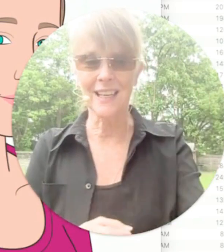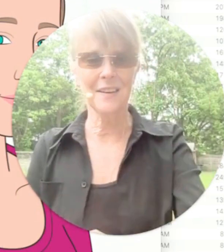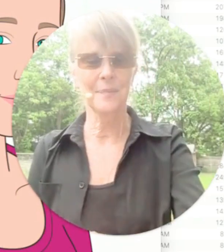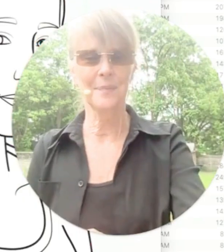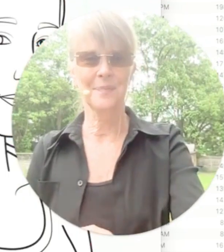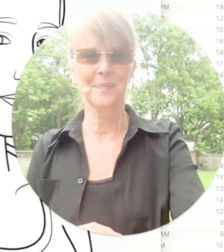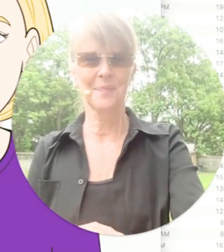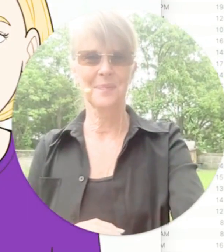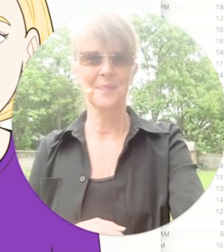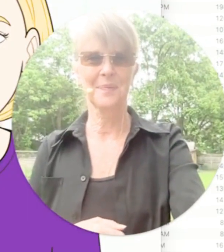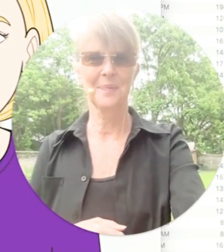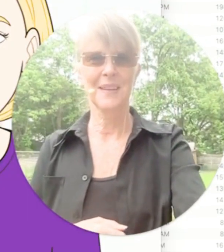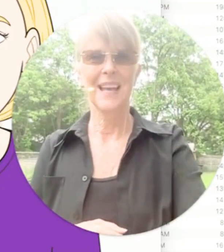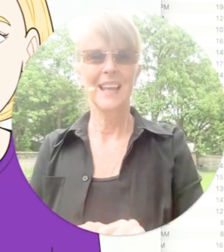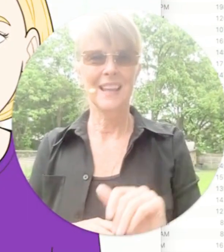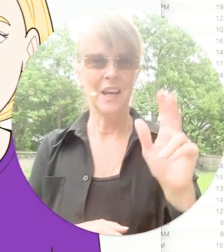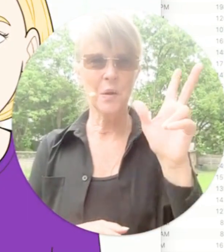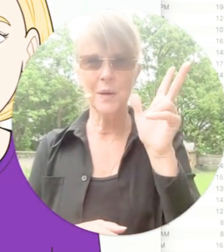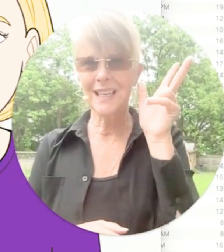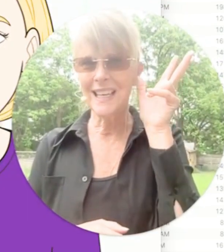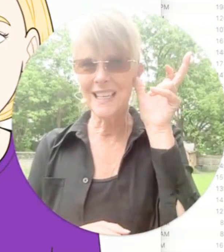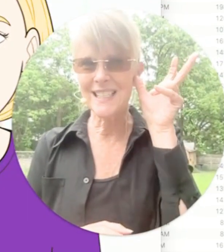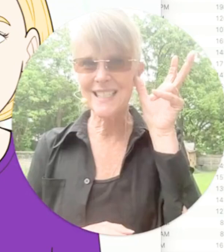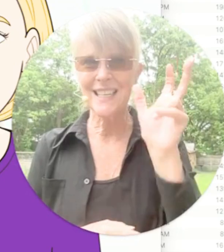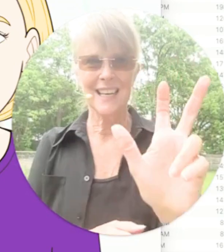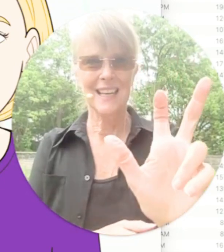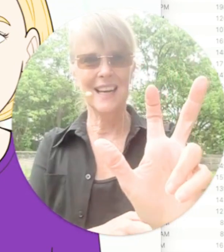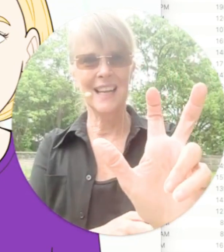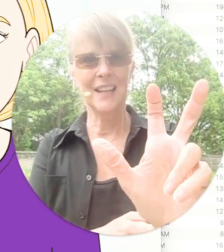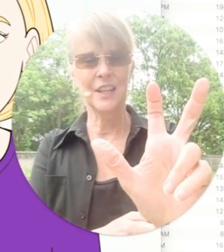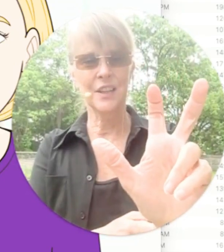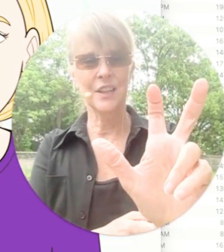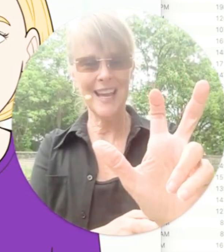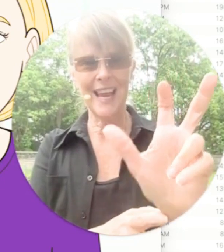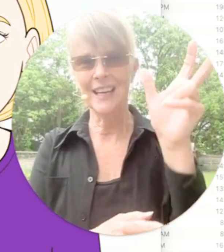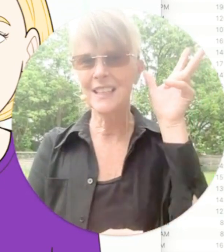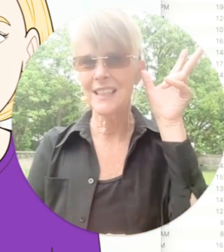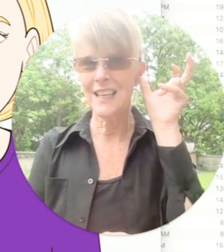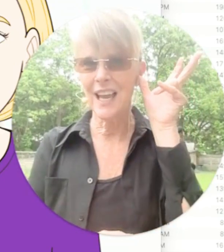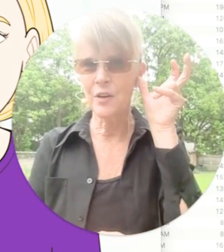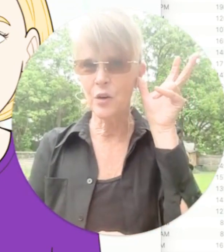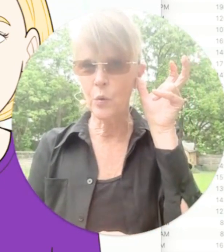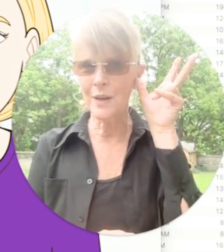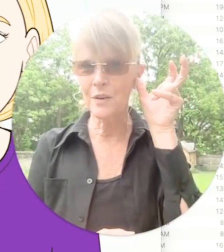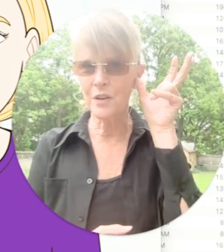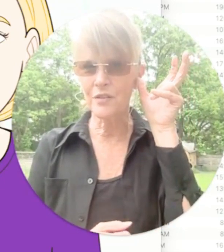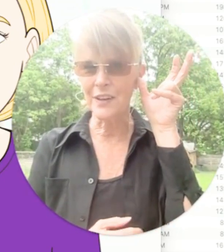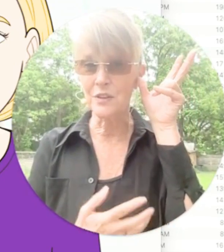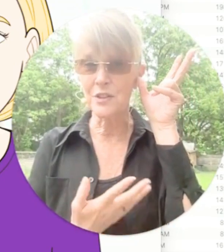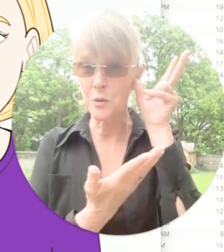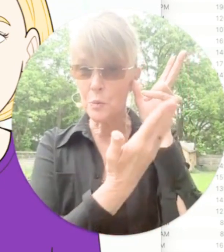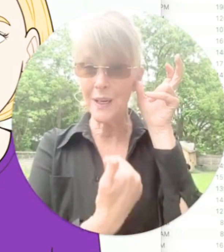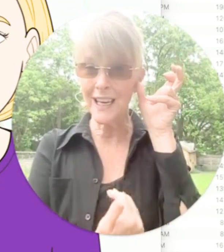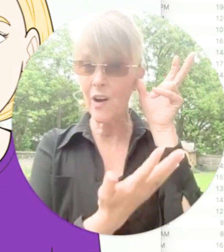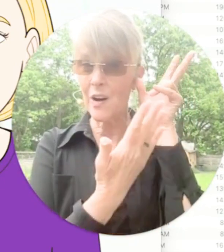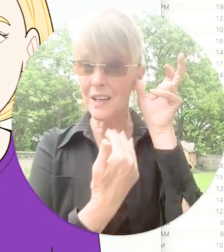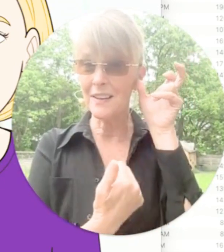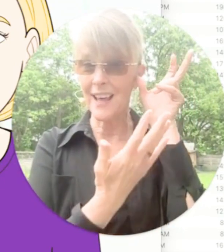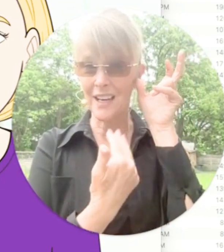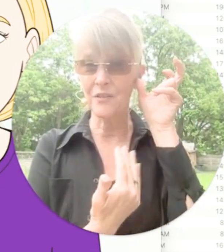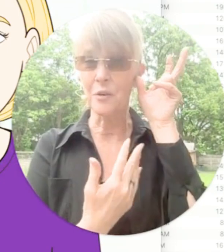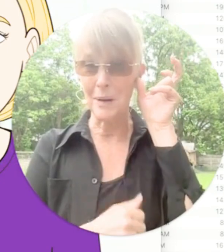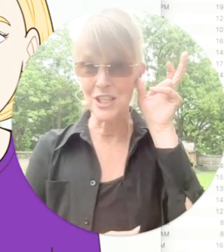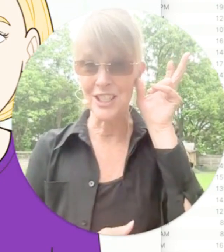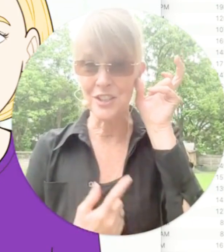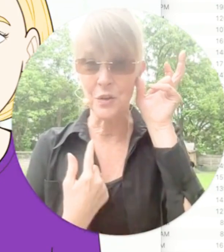listening. The other one is the 3 hand. and you wiggle your fingers to bring all of